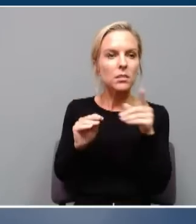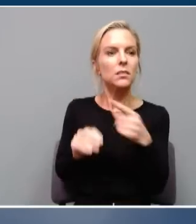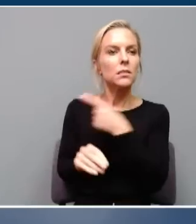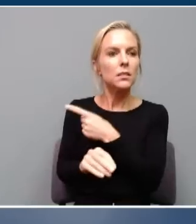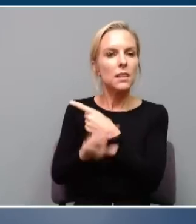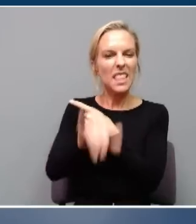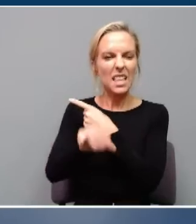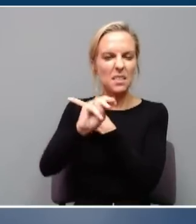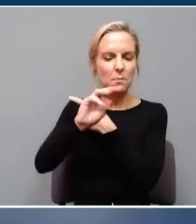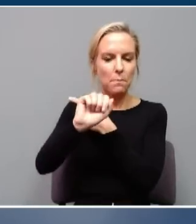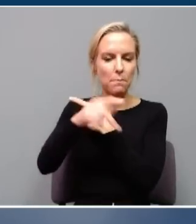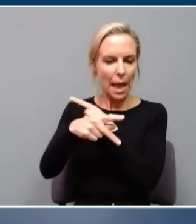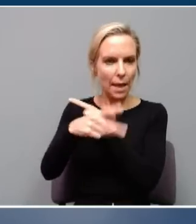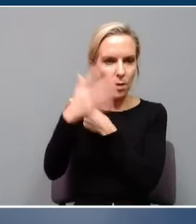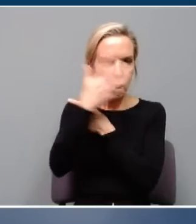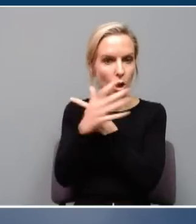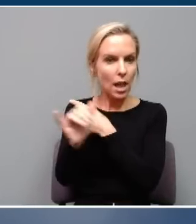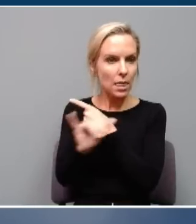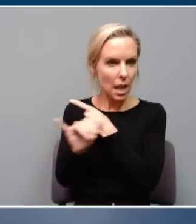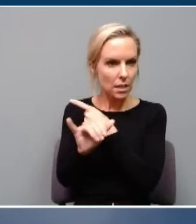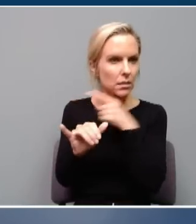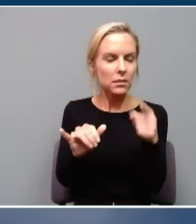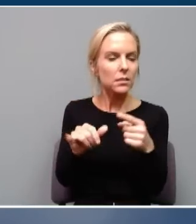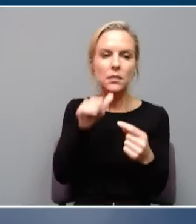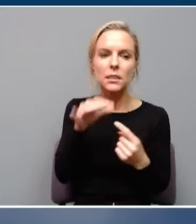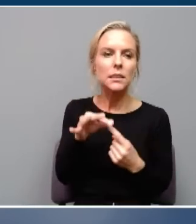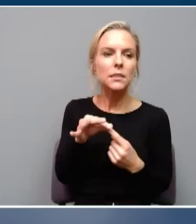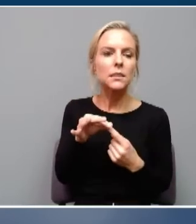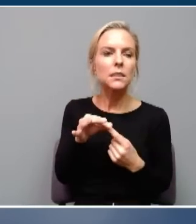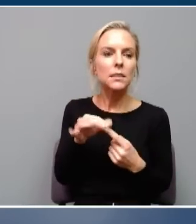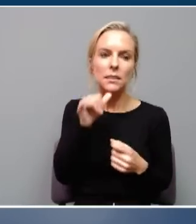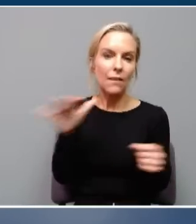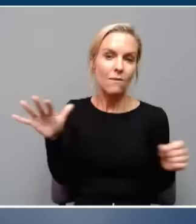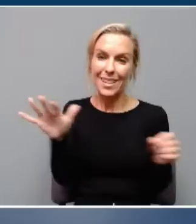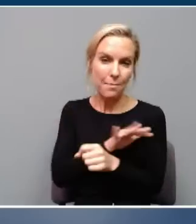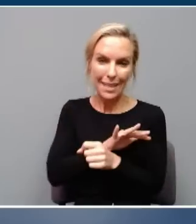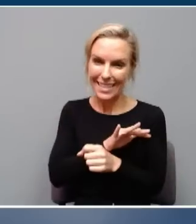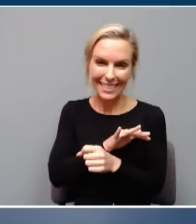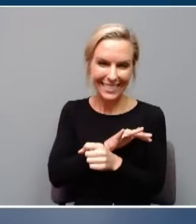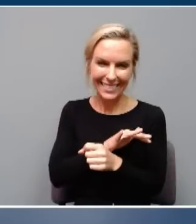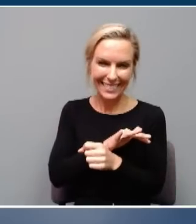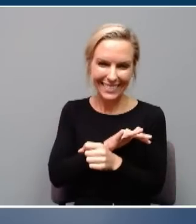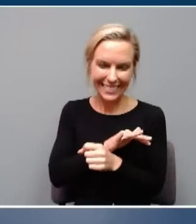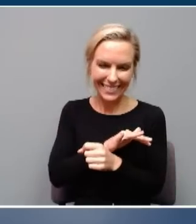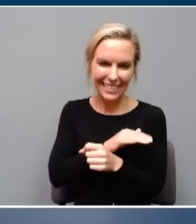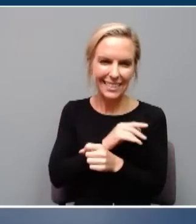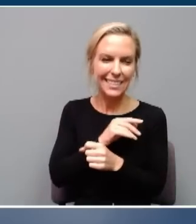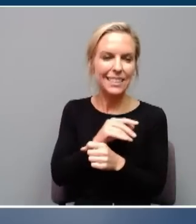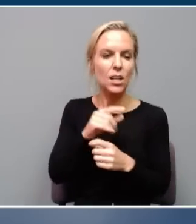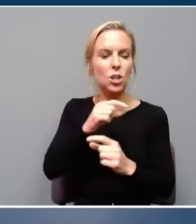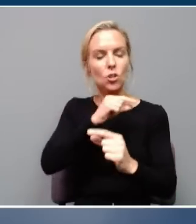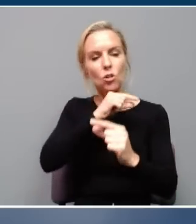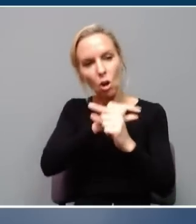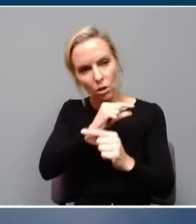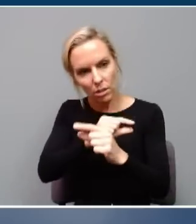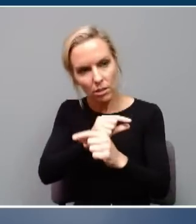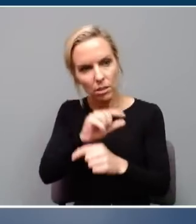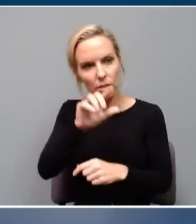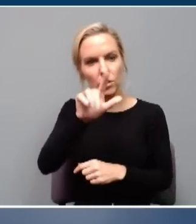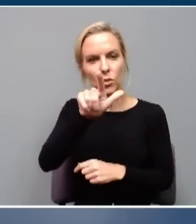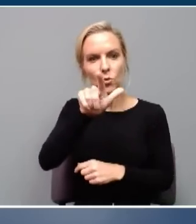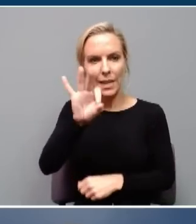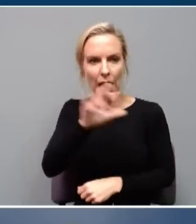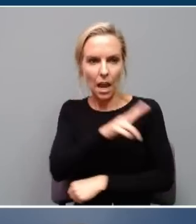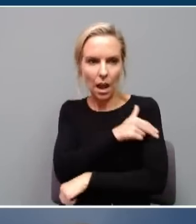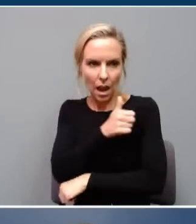this, except that's not fully complete. So we talked about the Guard at 29 hospitals,